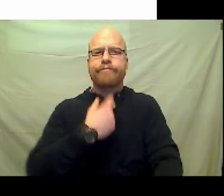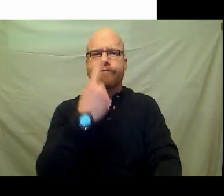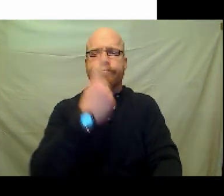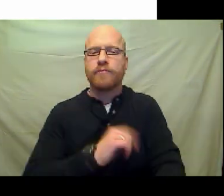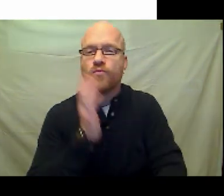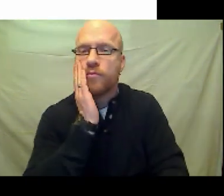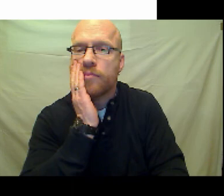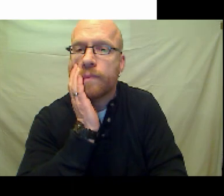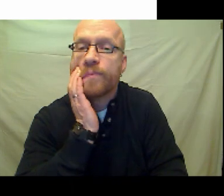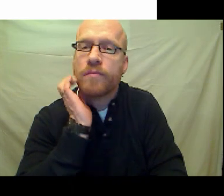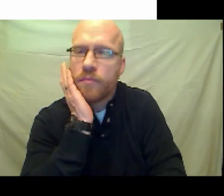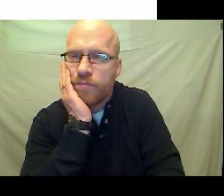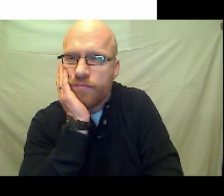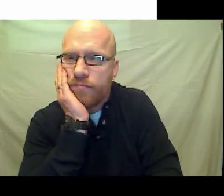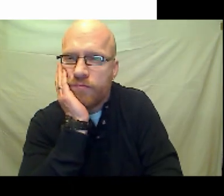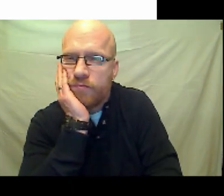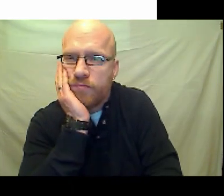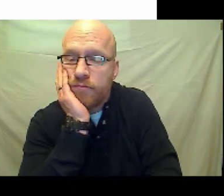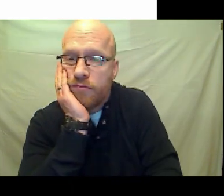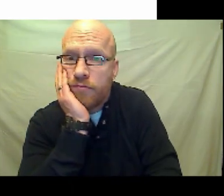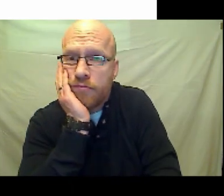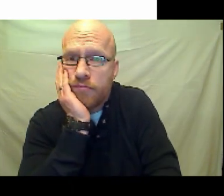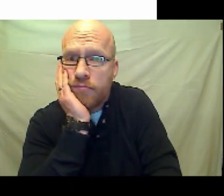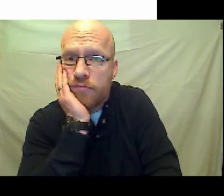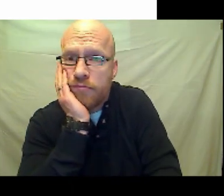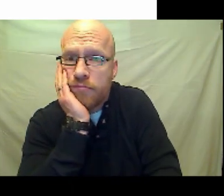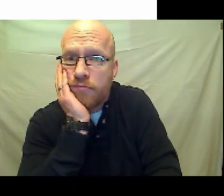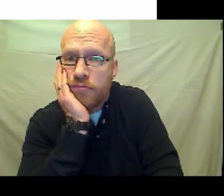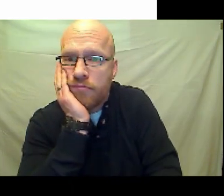Oh, I'm sorry. Let me fix that.